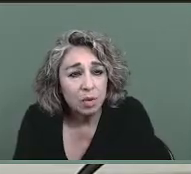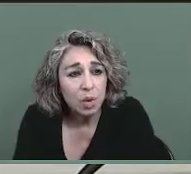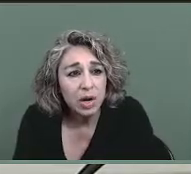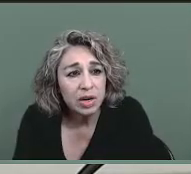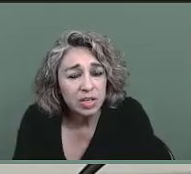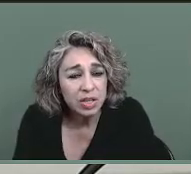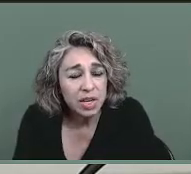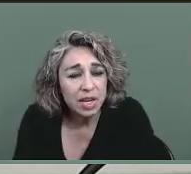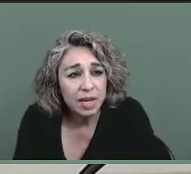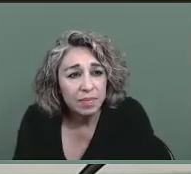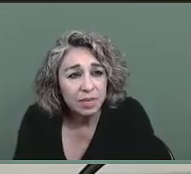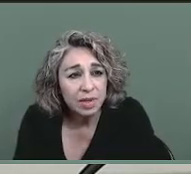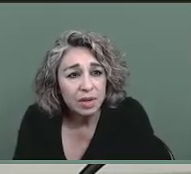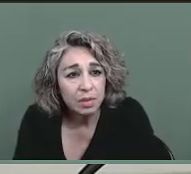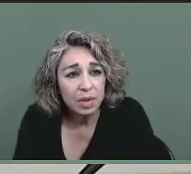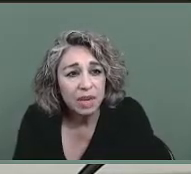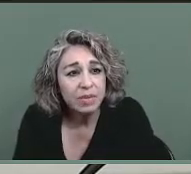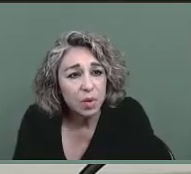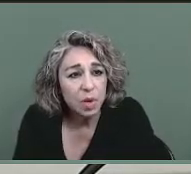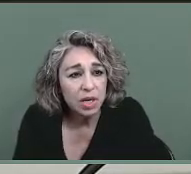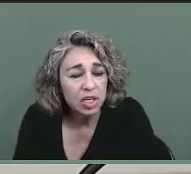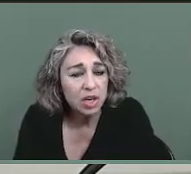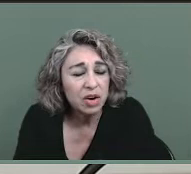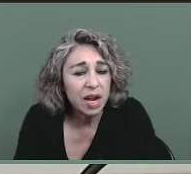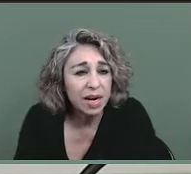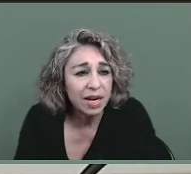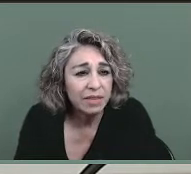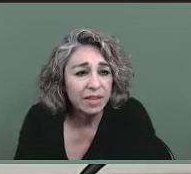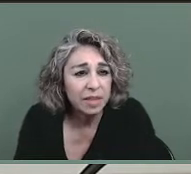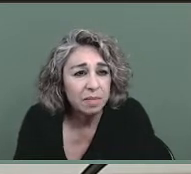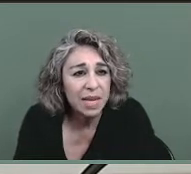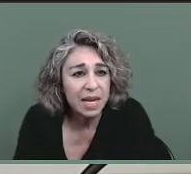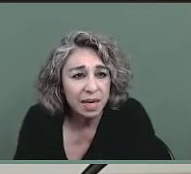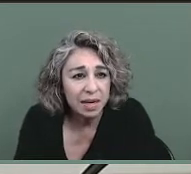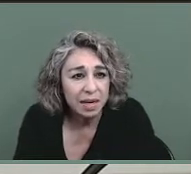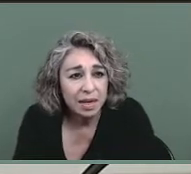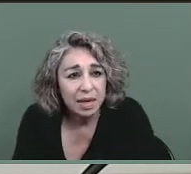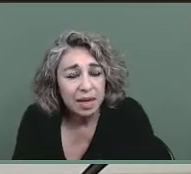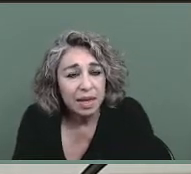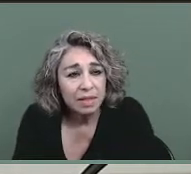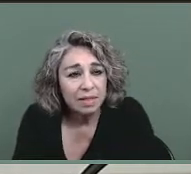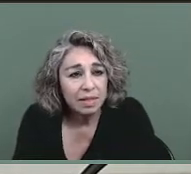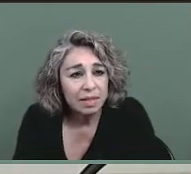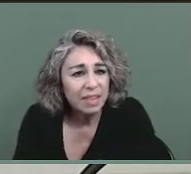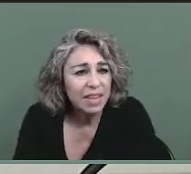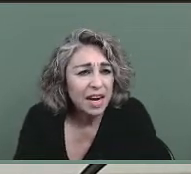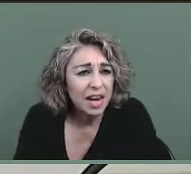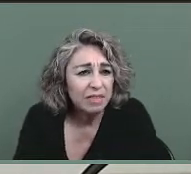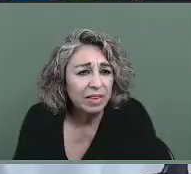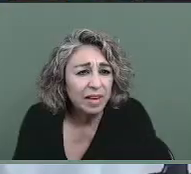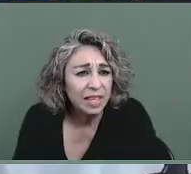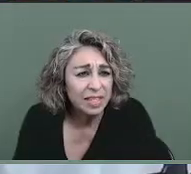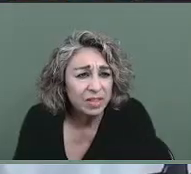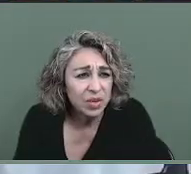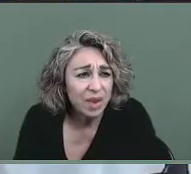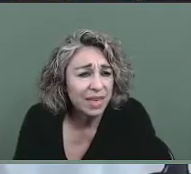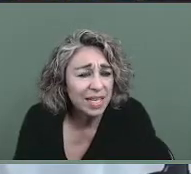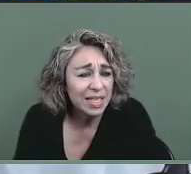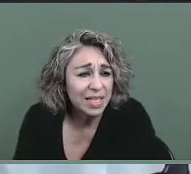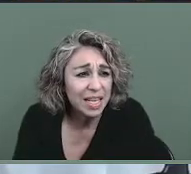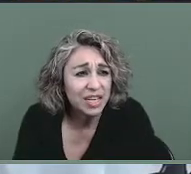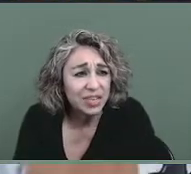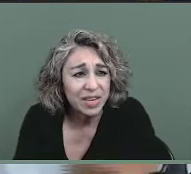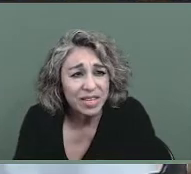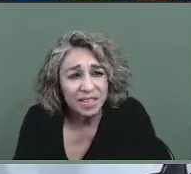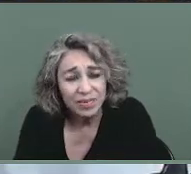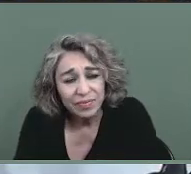workers and government workers learn how to live in the median that they not have exhaust Ratigan's